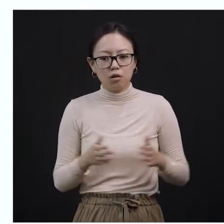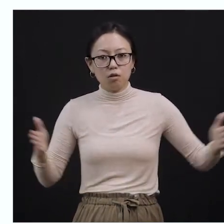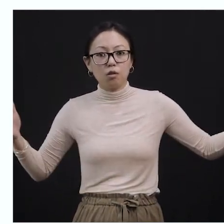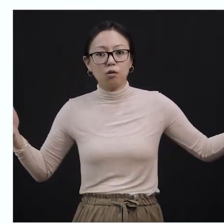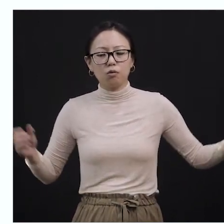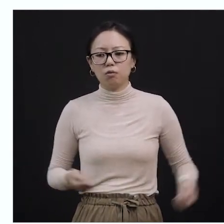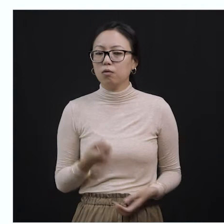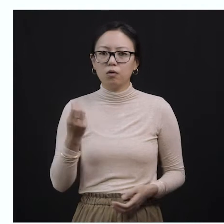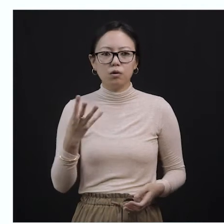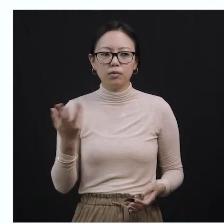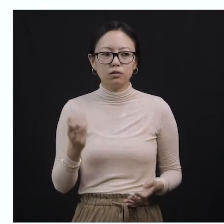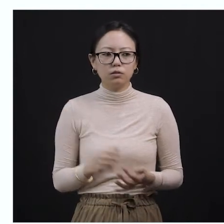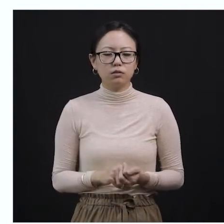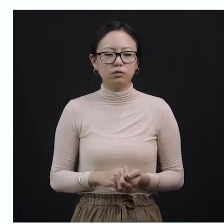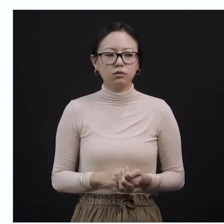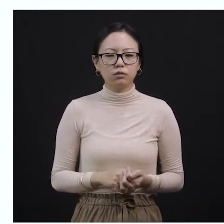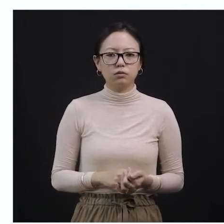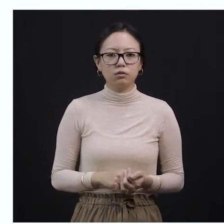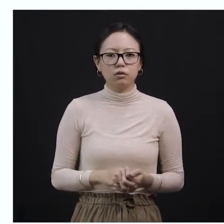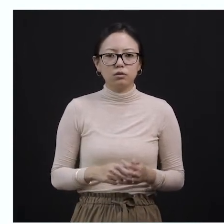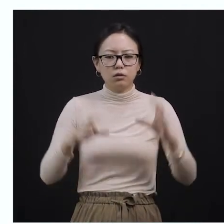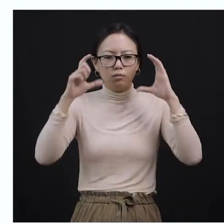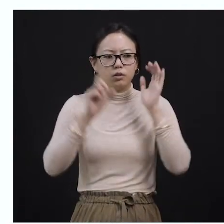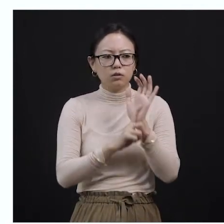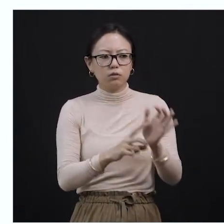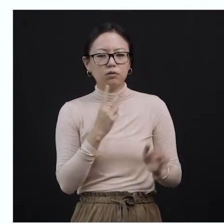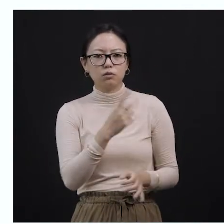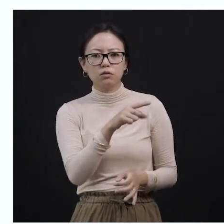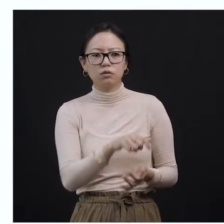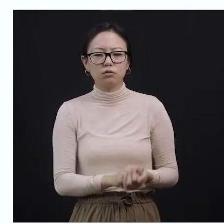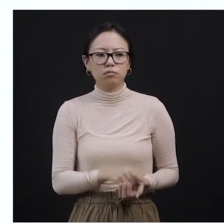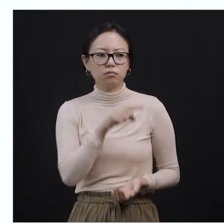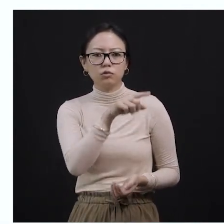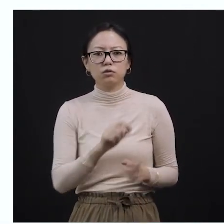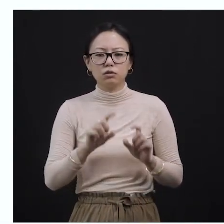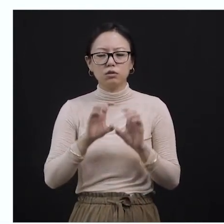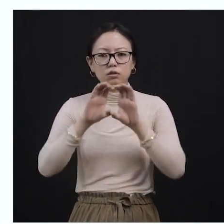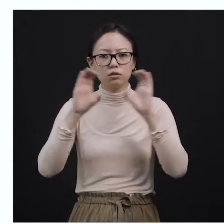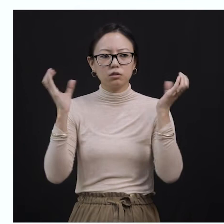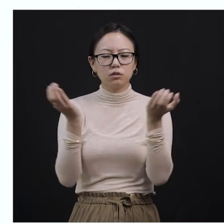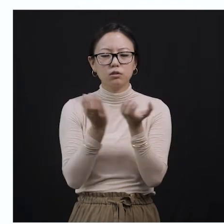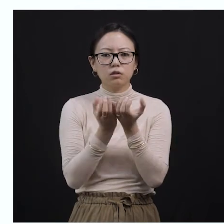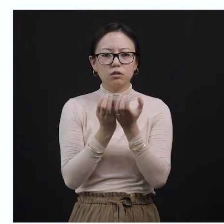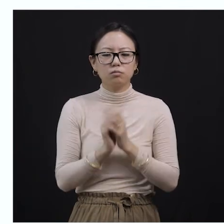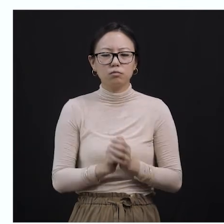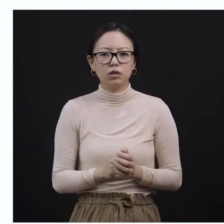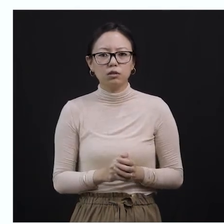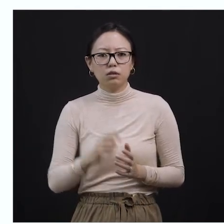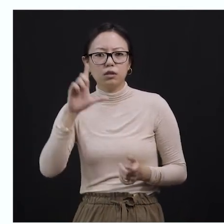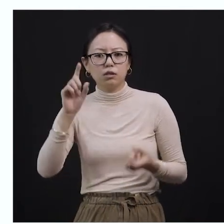the end of this wall in this manner. This will show you the length of the room, classroom. All right,